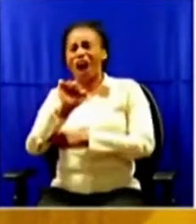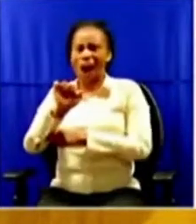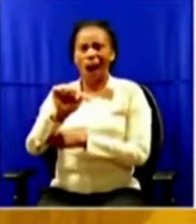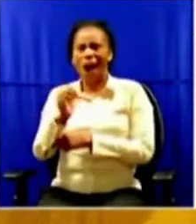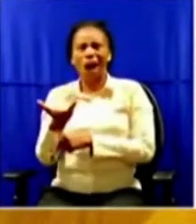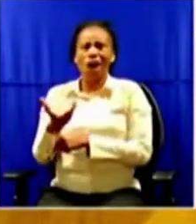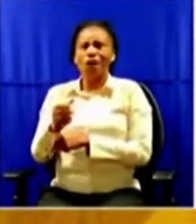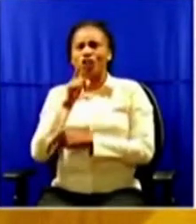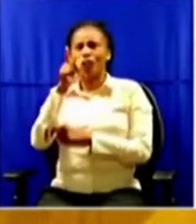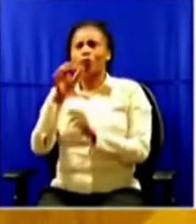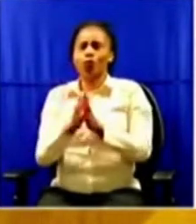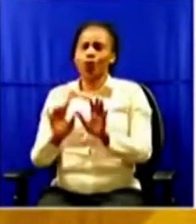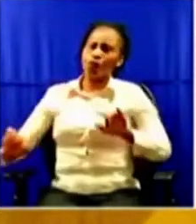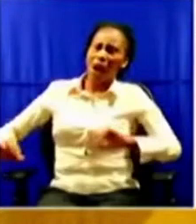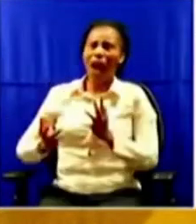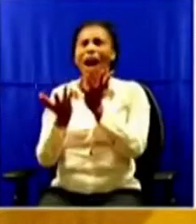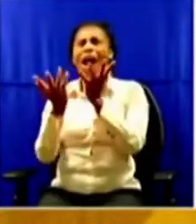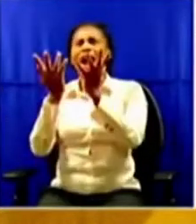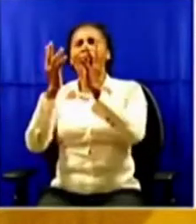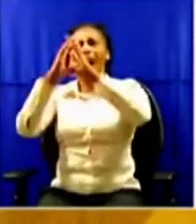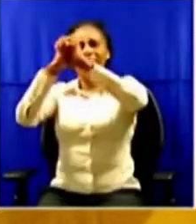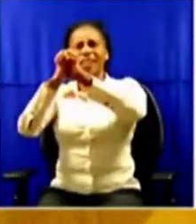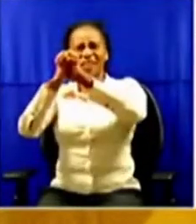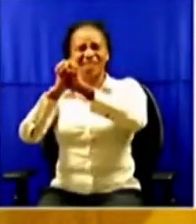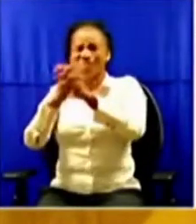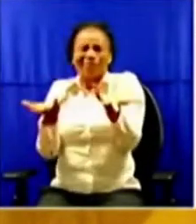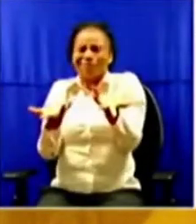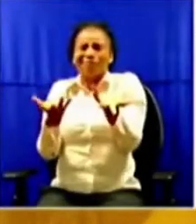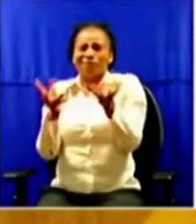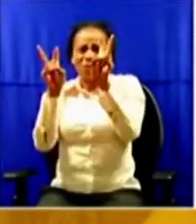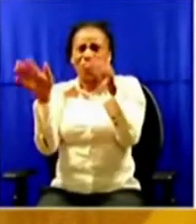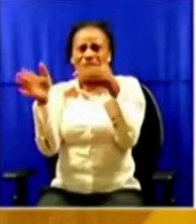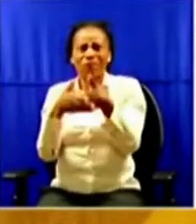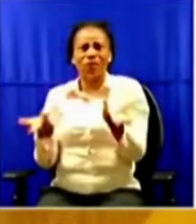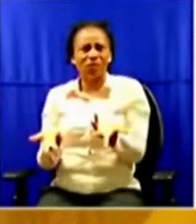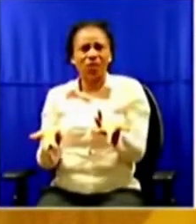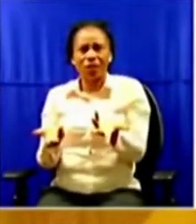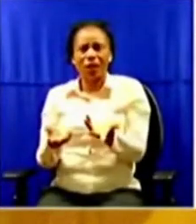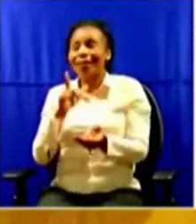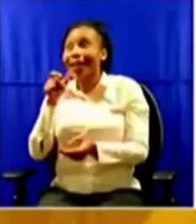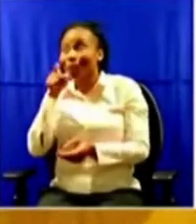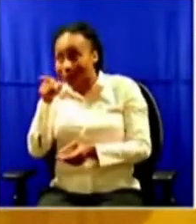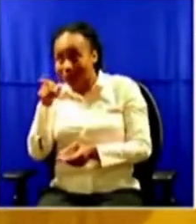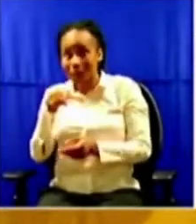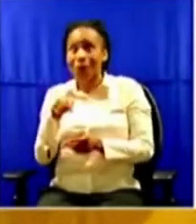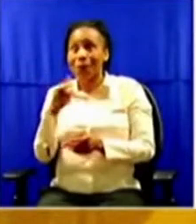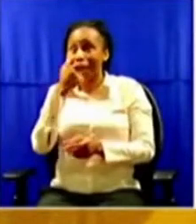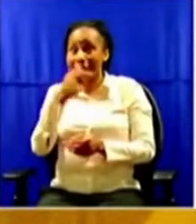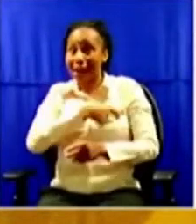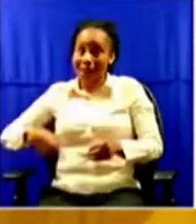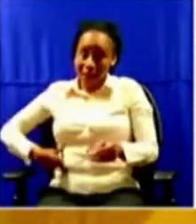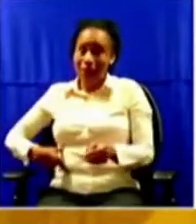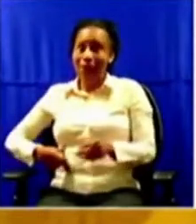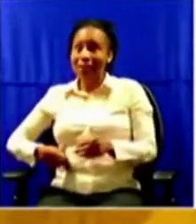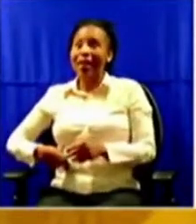the same to him. Your country has been waiting for you to rise, Mr. President. You are not a spectator, you